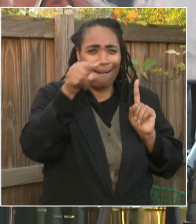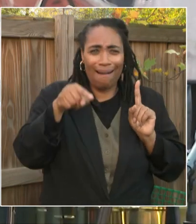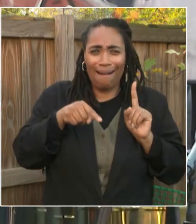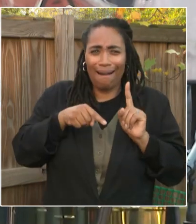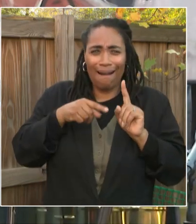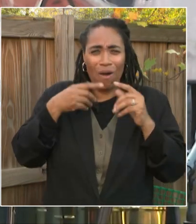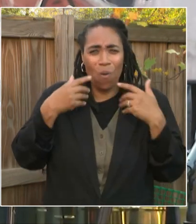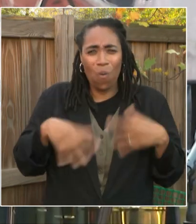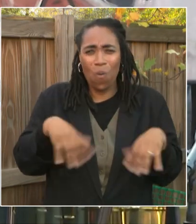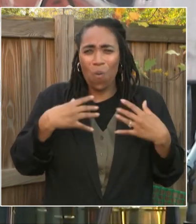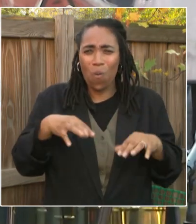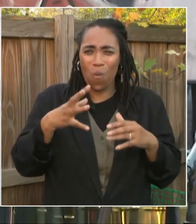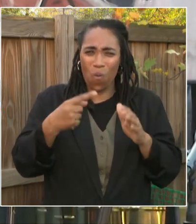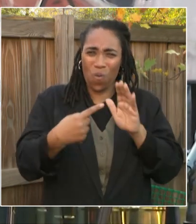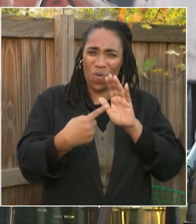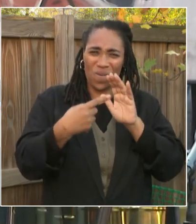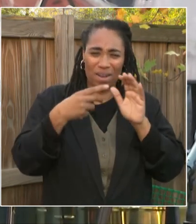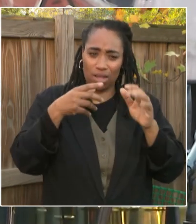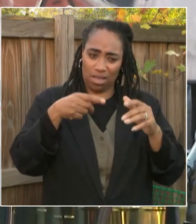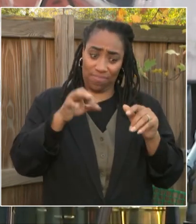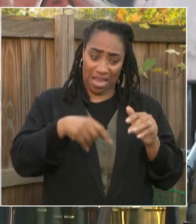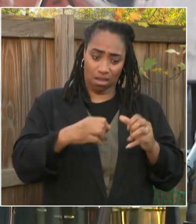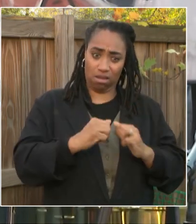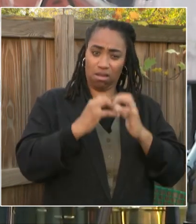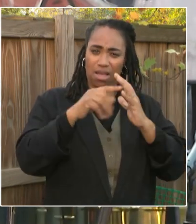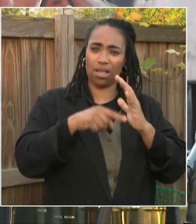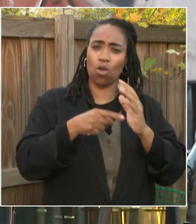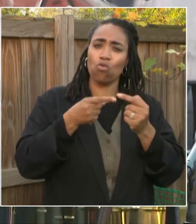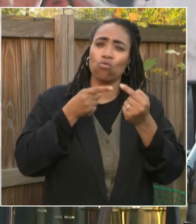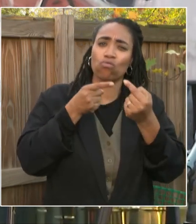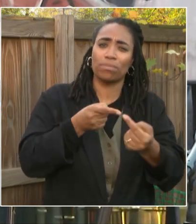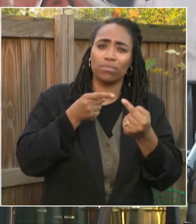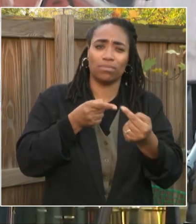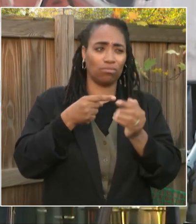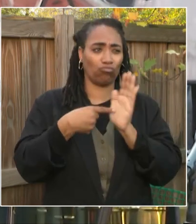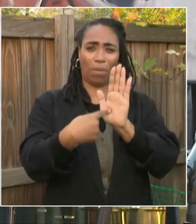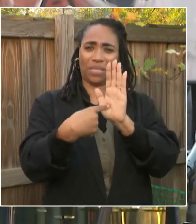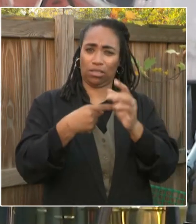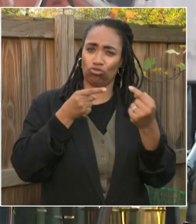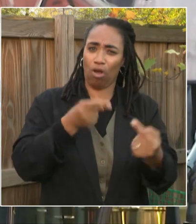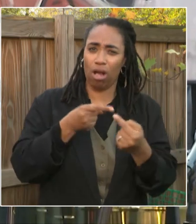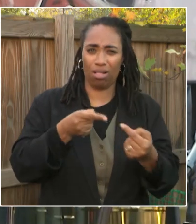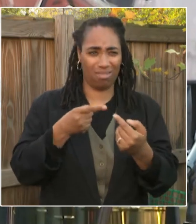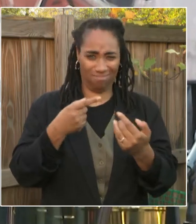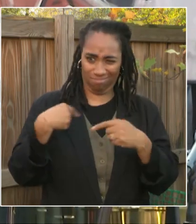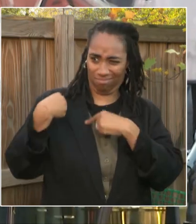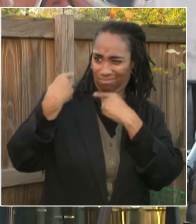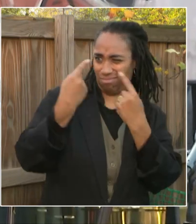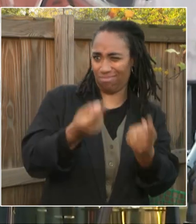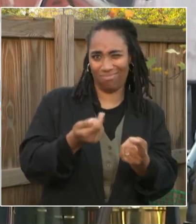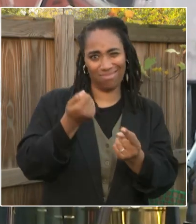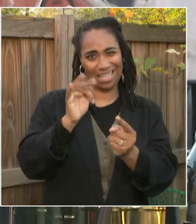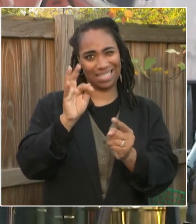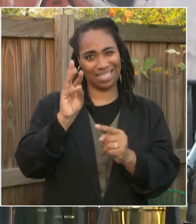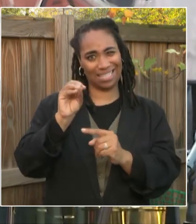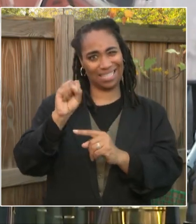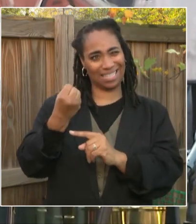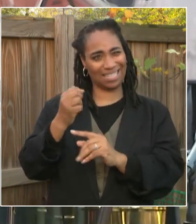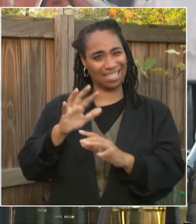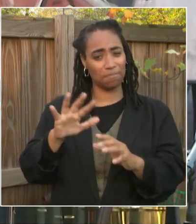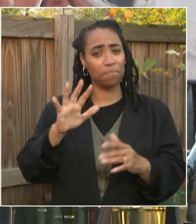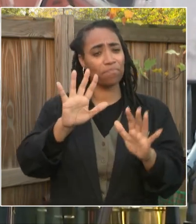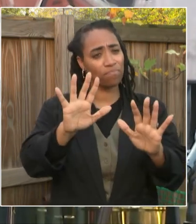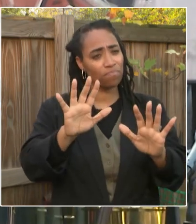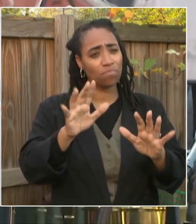and this city for the last 60 years. We came together. Look, I say this. I think that go-go is a